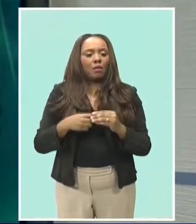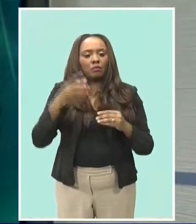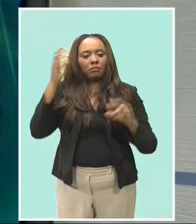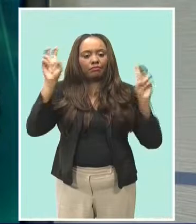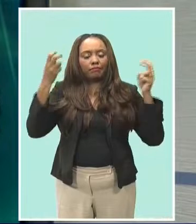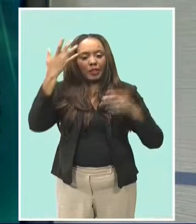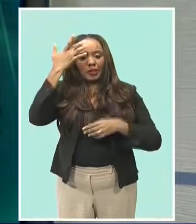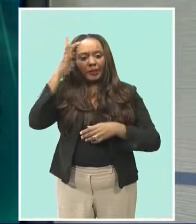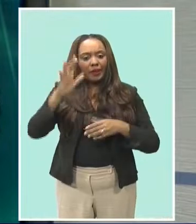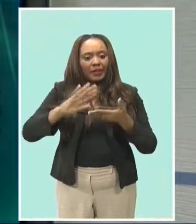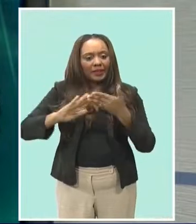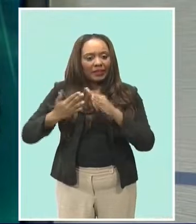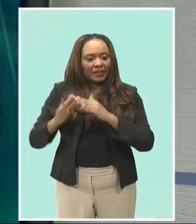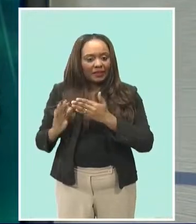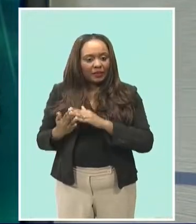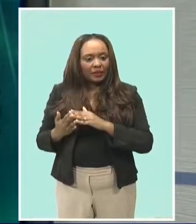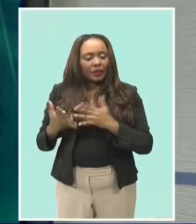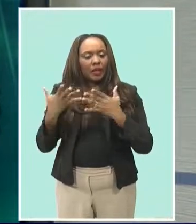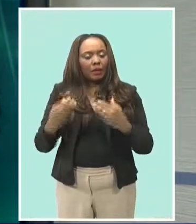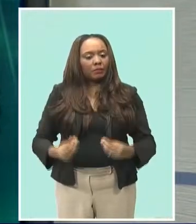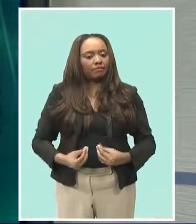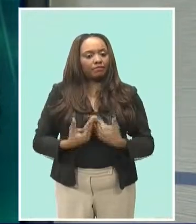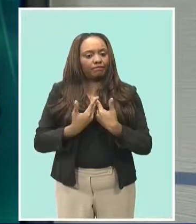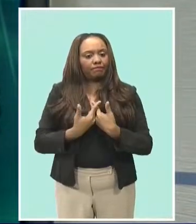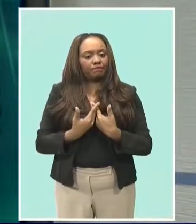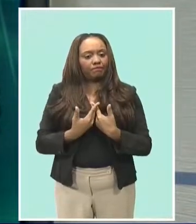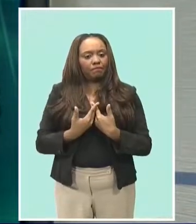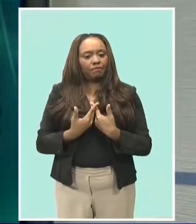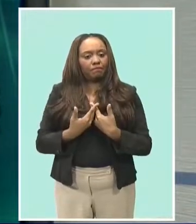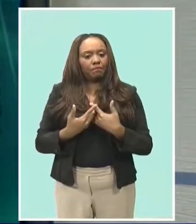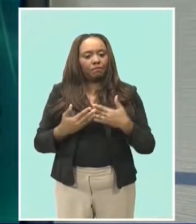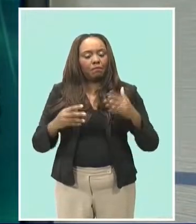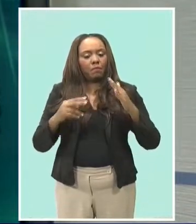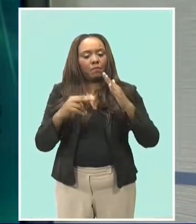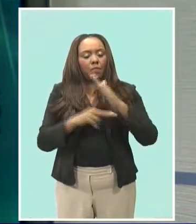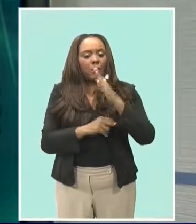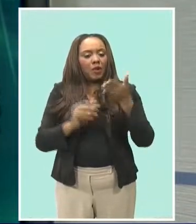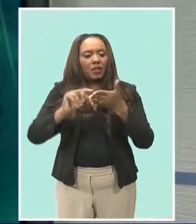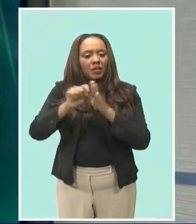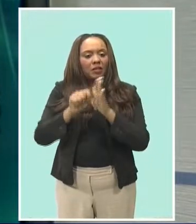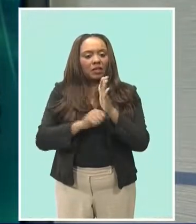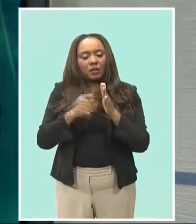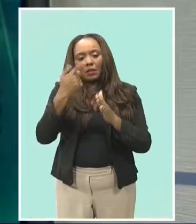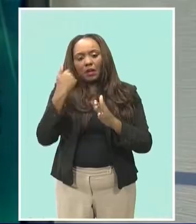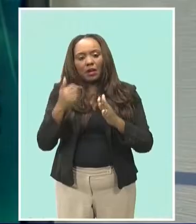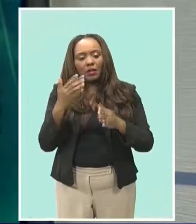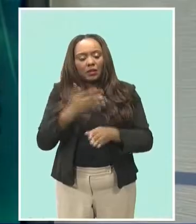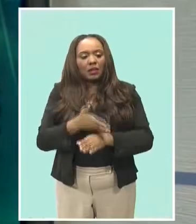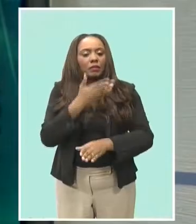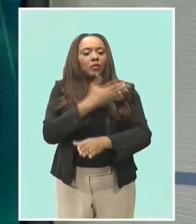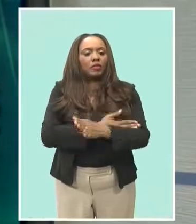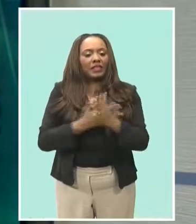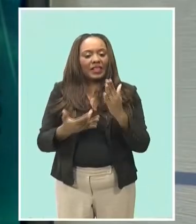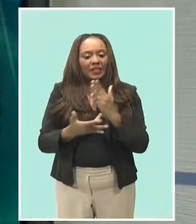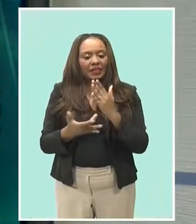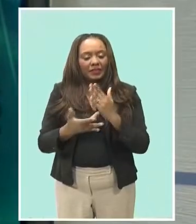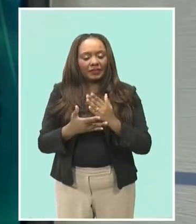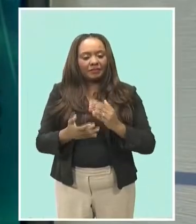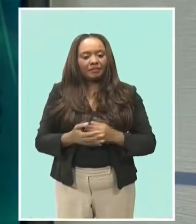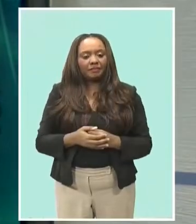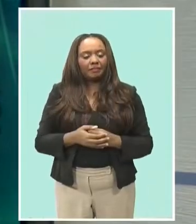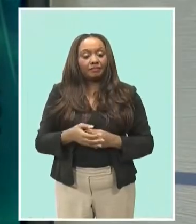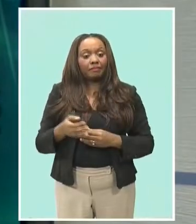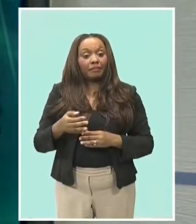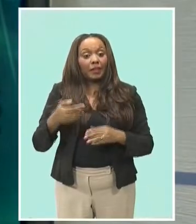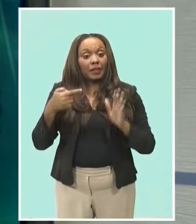will encompass the revitalization of the city via technological advancements. And it's time now to take a look at how those